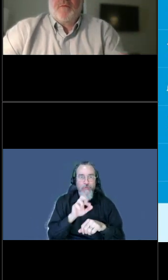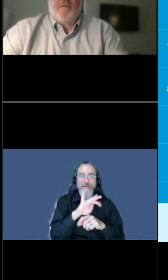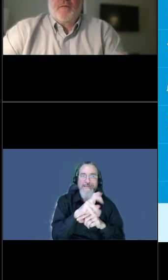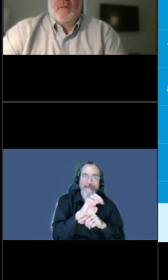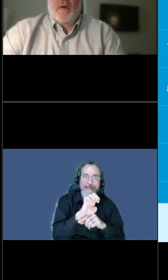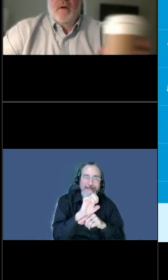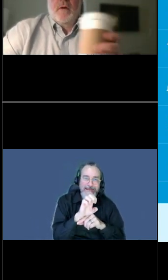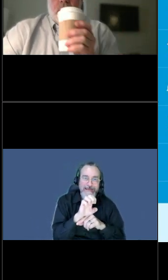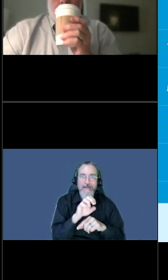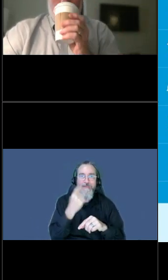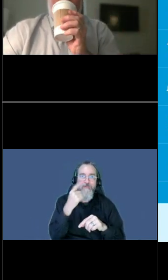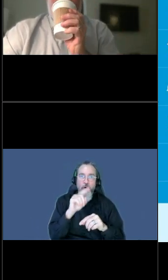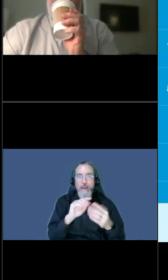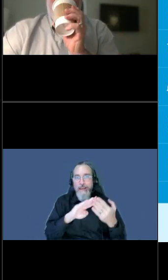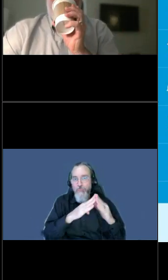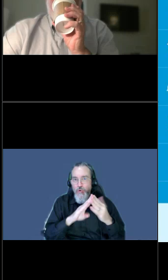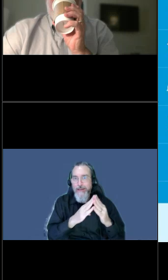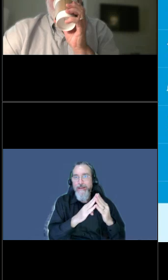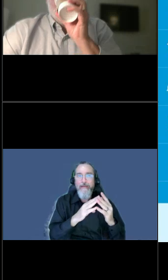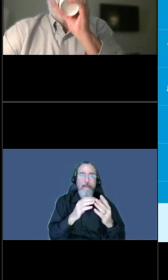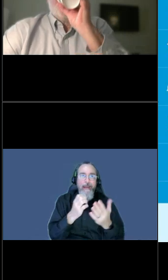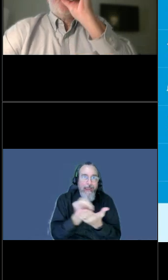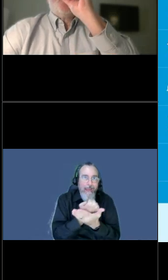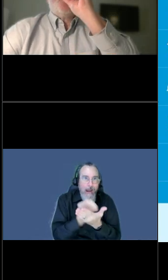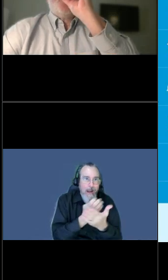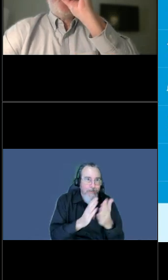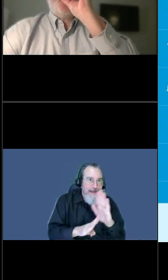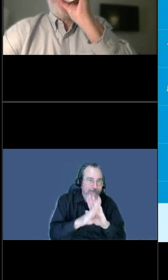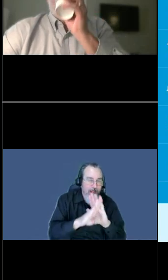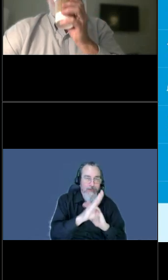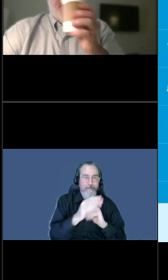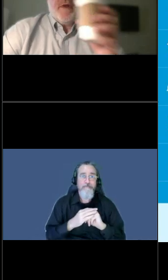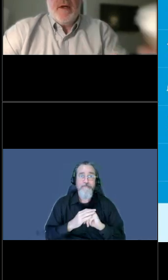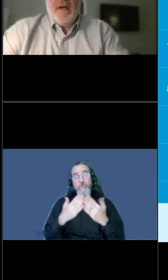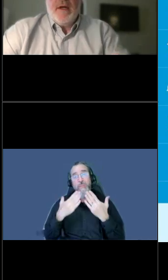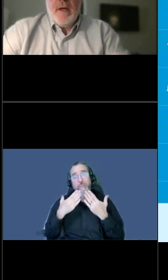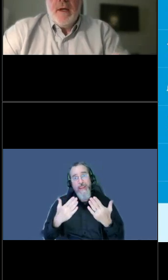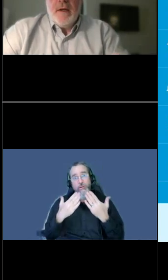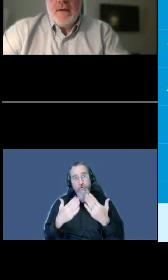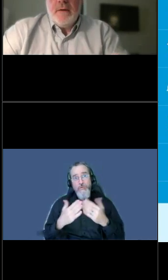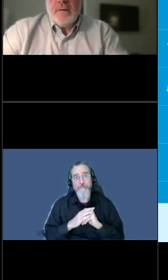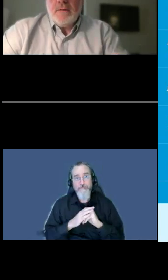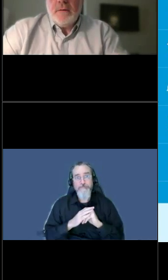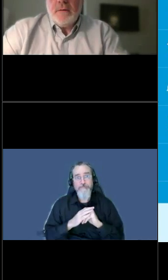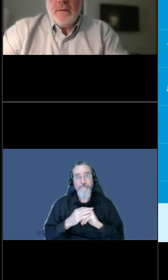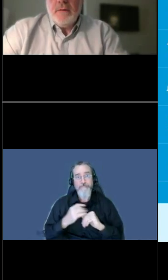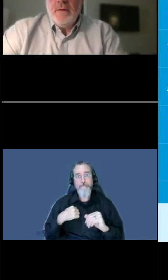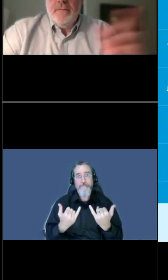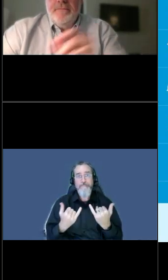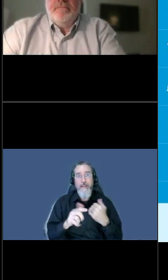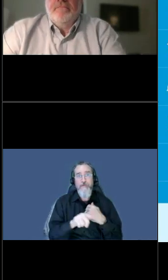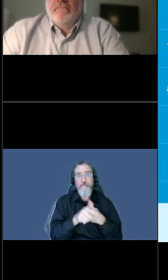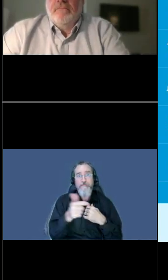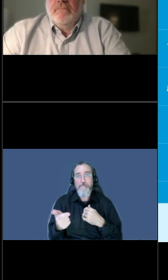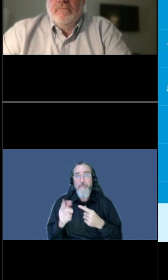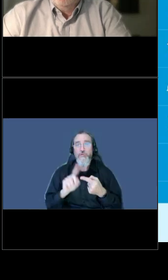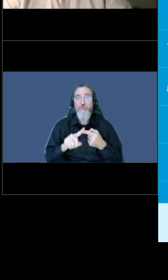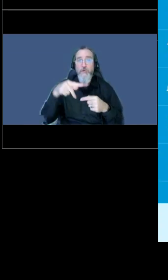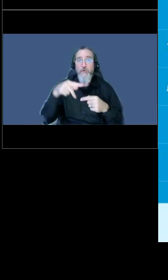communities and the economic development. So thank you again, and I will turn it back over to Poe.